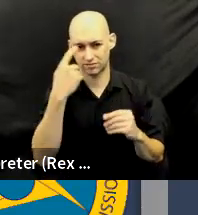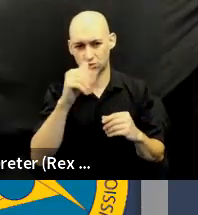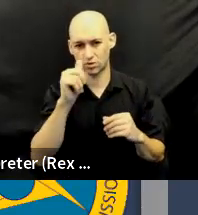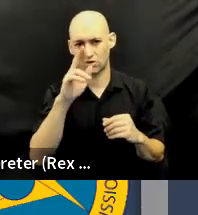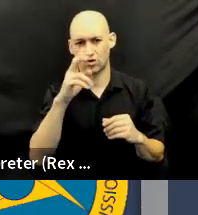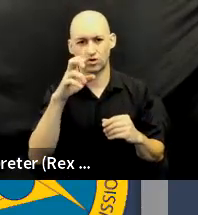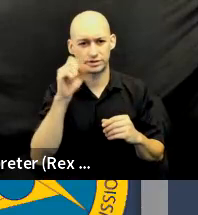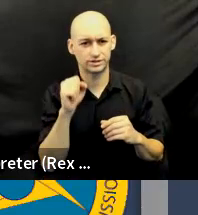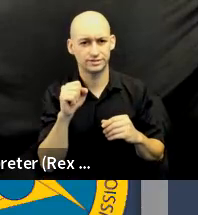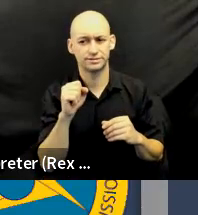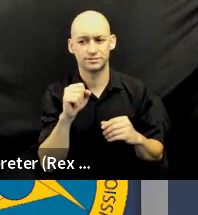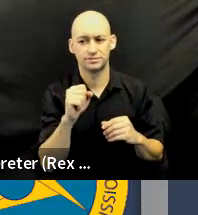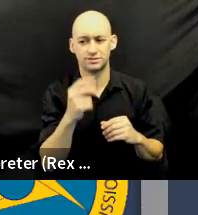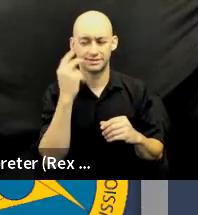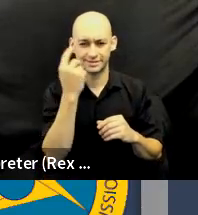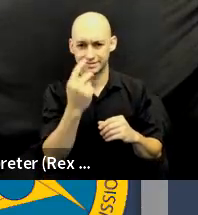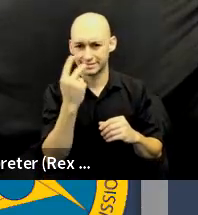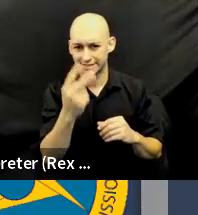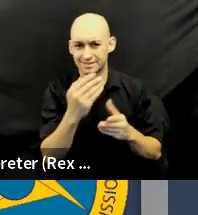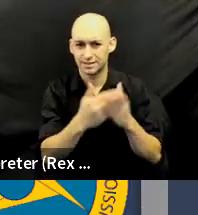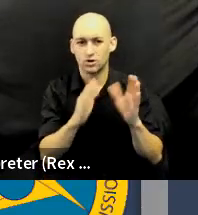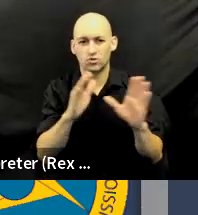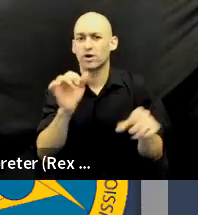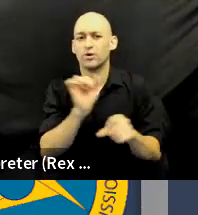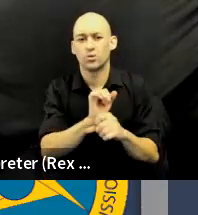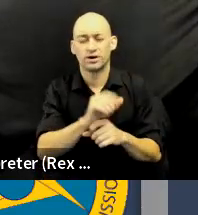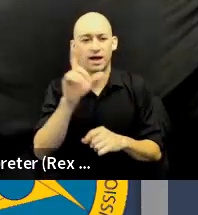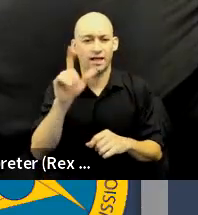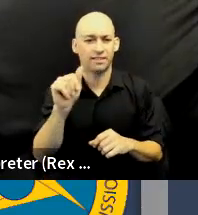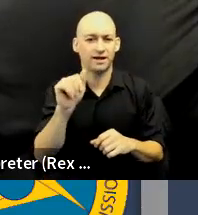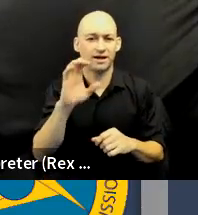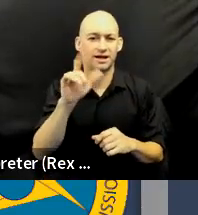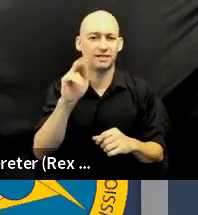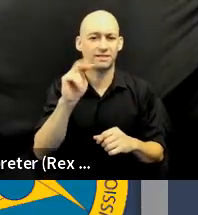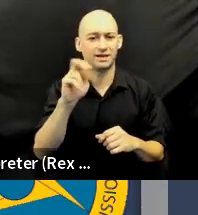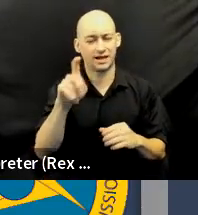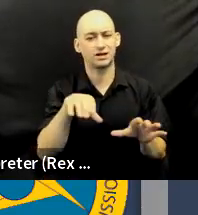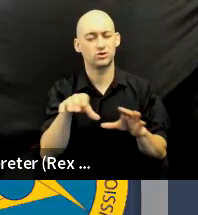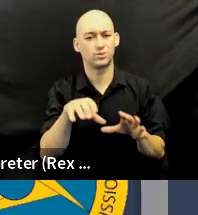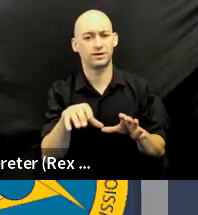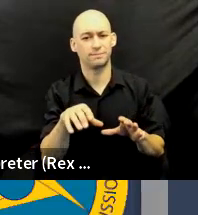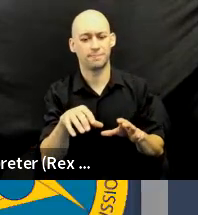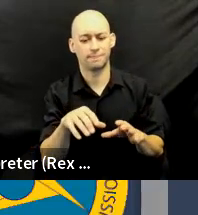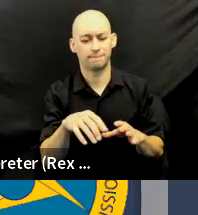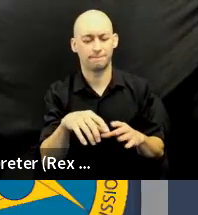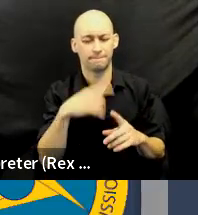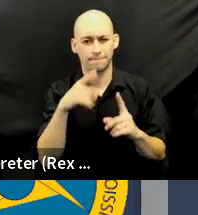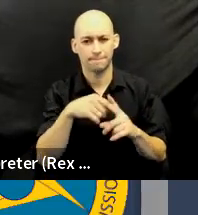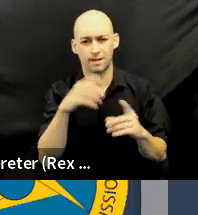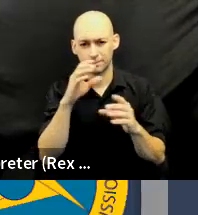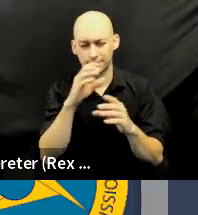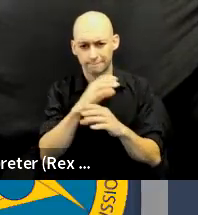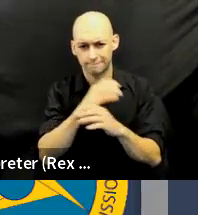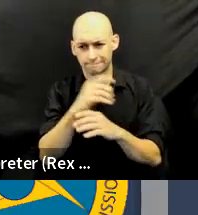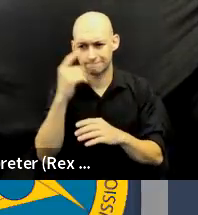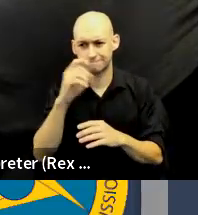we've seen some of the great work that the LA Clean Tech Incubator has been doing about locating potential sites for